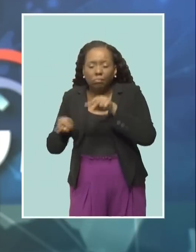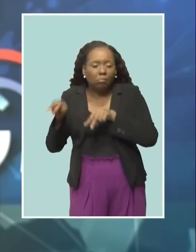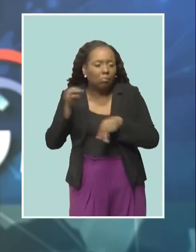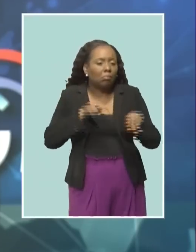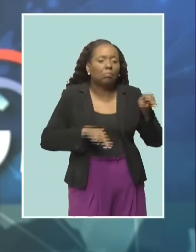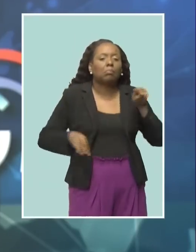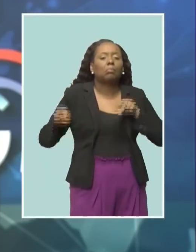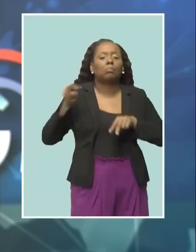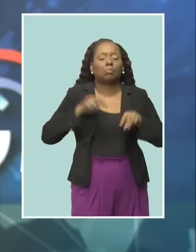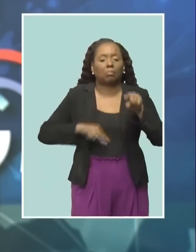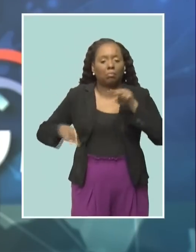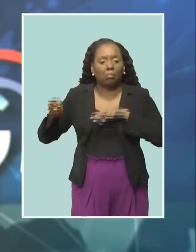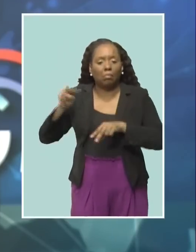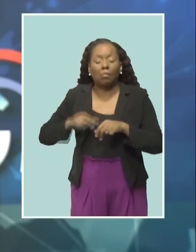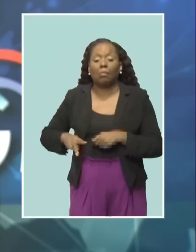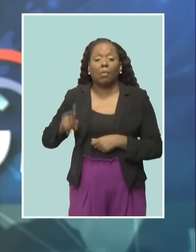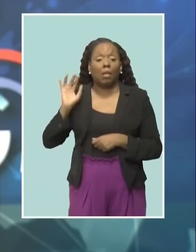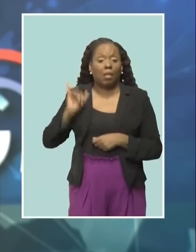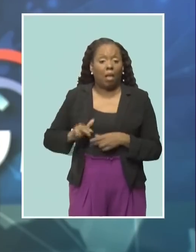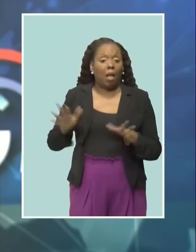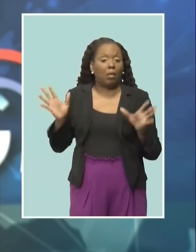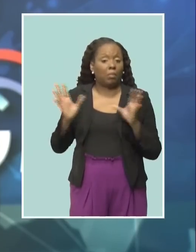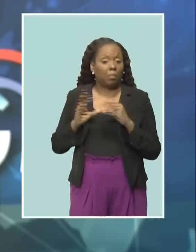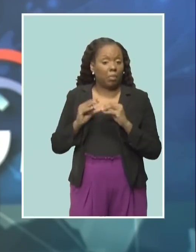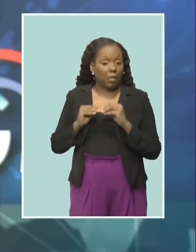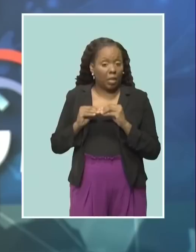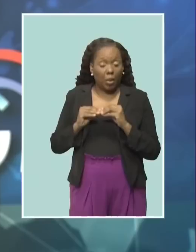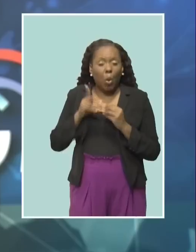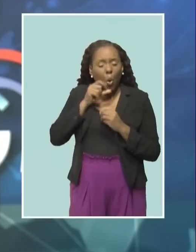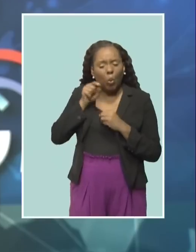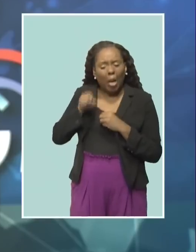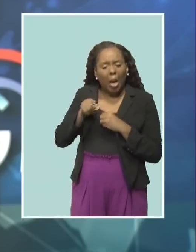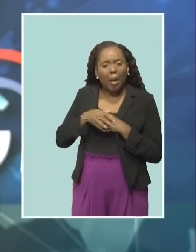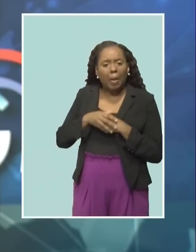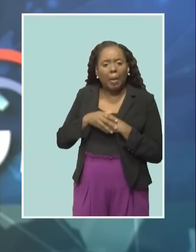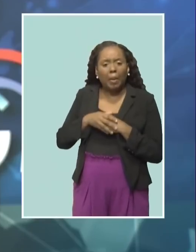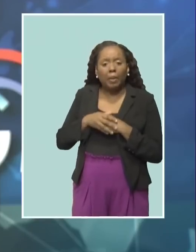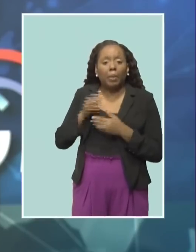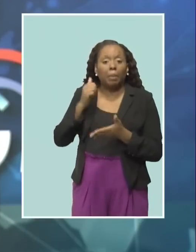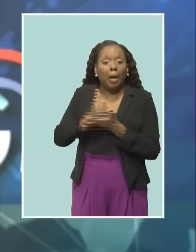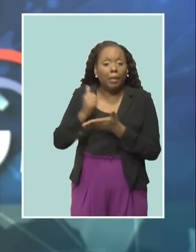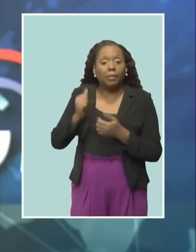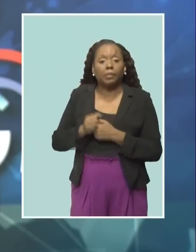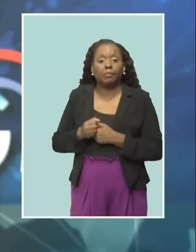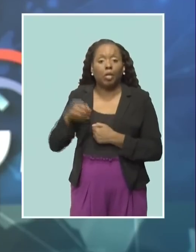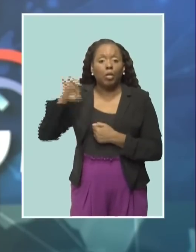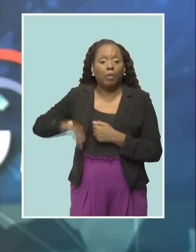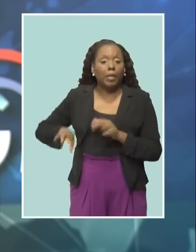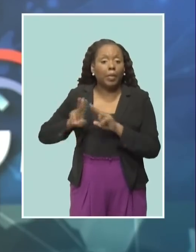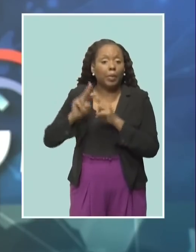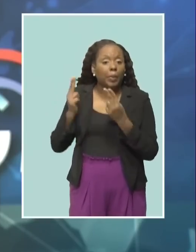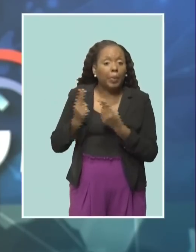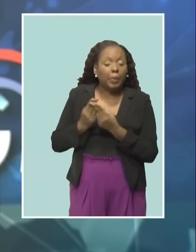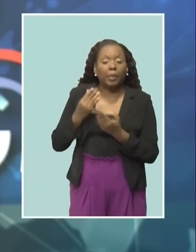Trevor Thorpe reports from the forum, which was attended by the banking community, credit unions and the financial